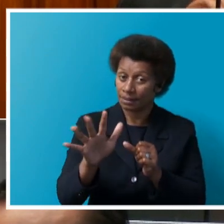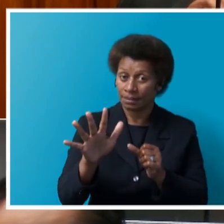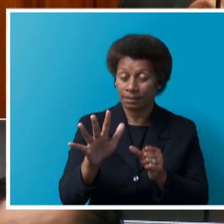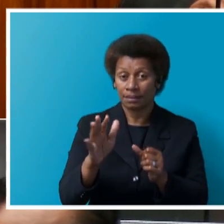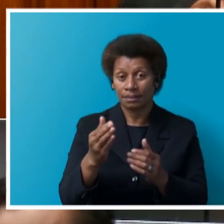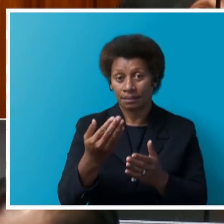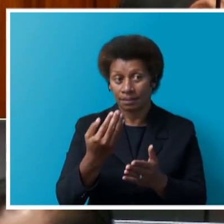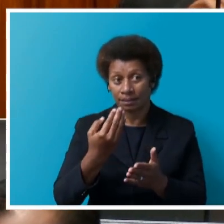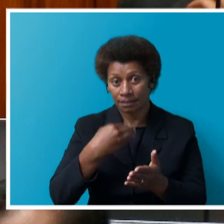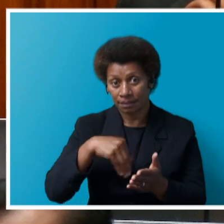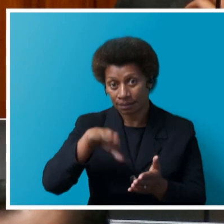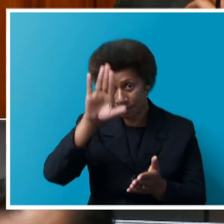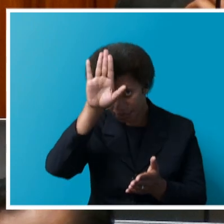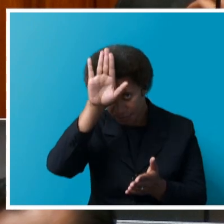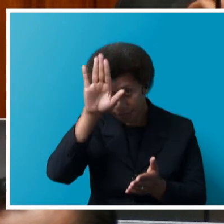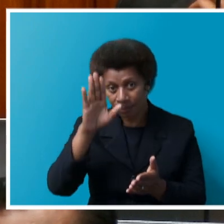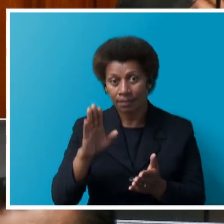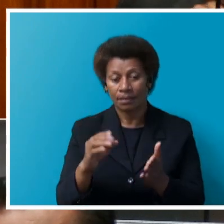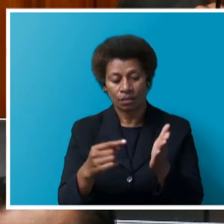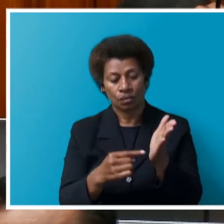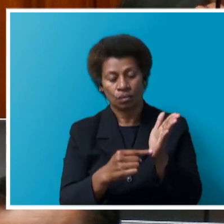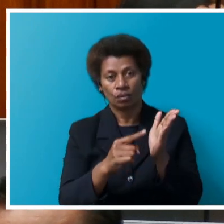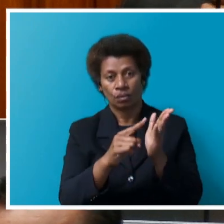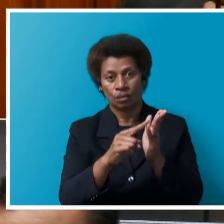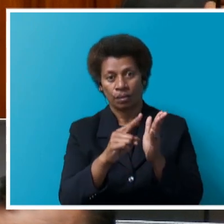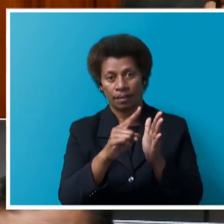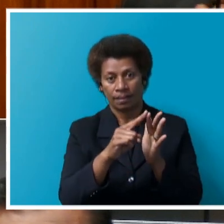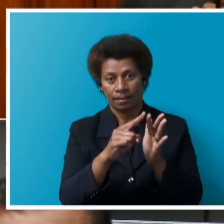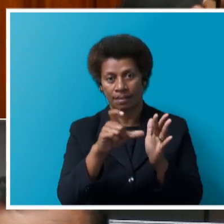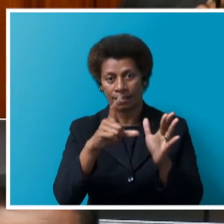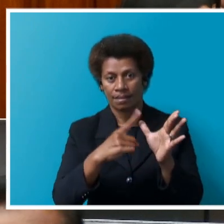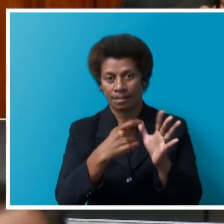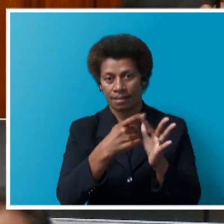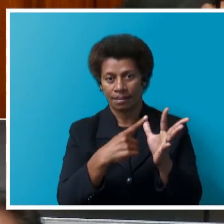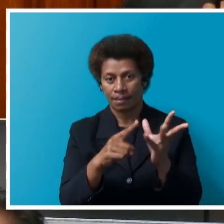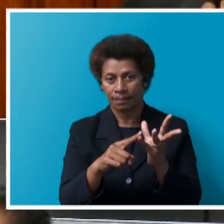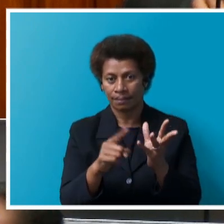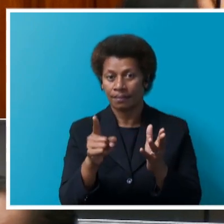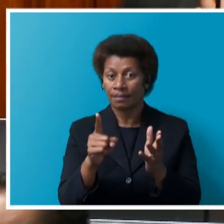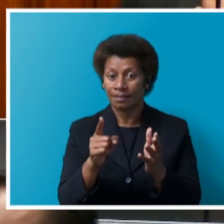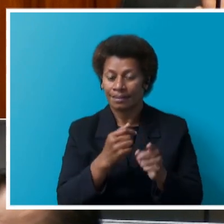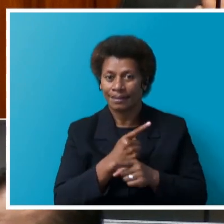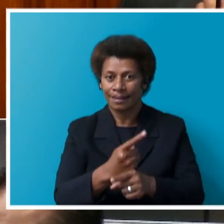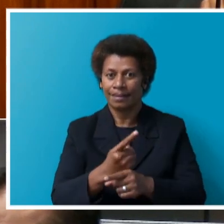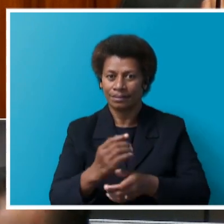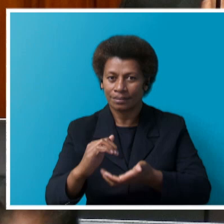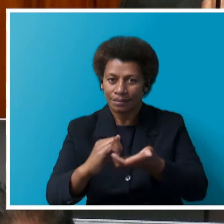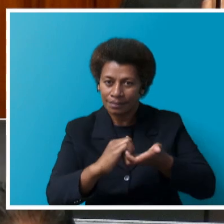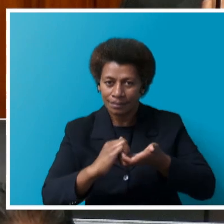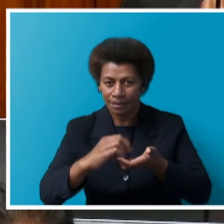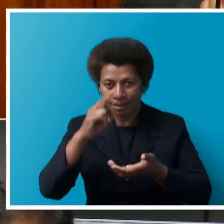Timodata assumes the solemn duty of uniting us, guiding us towards a meaningful collaboration and national